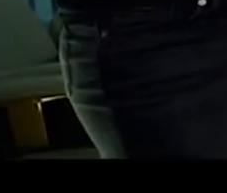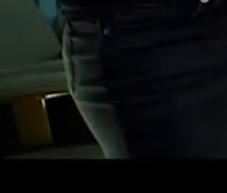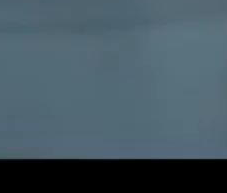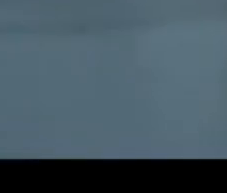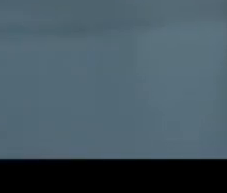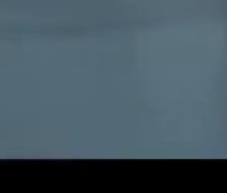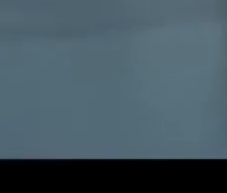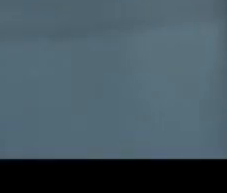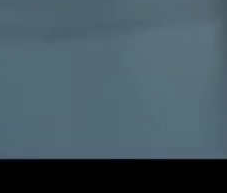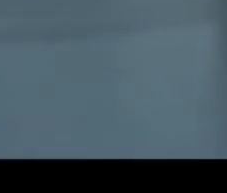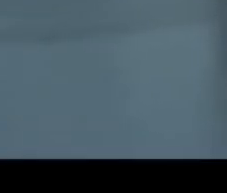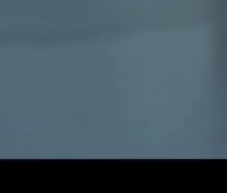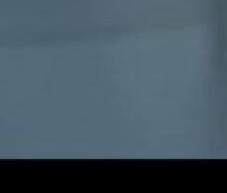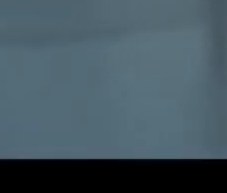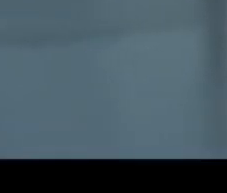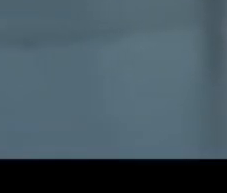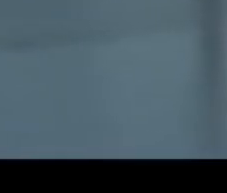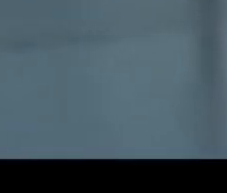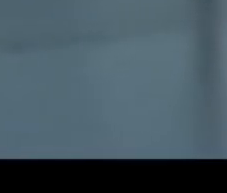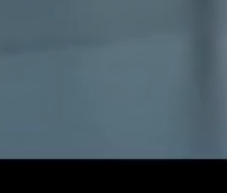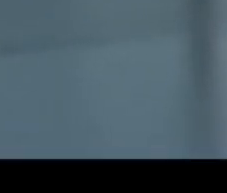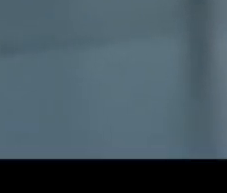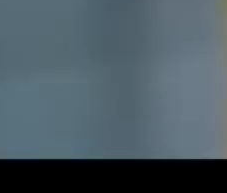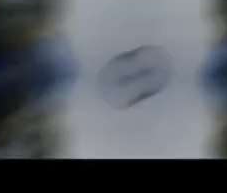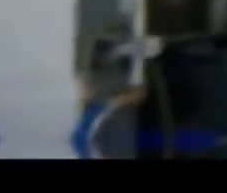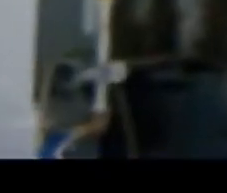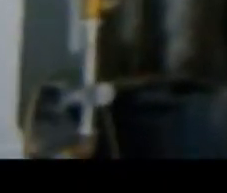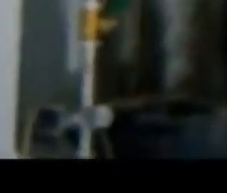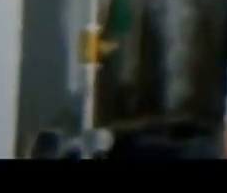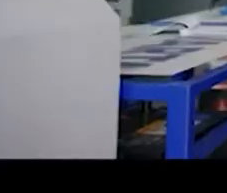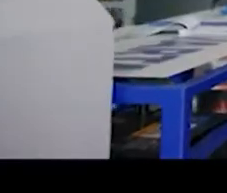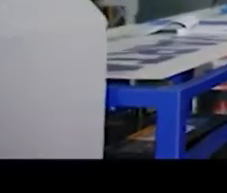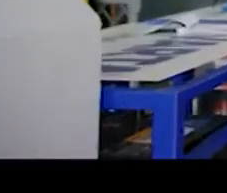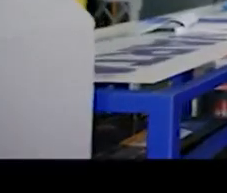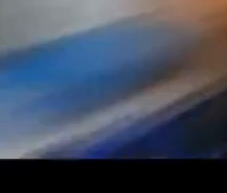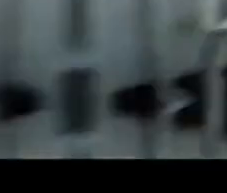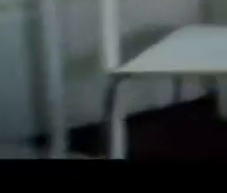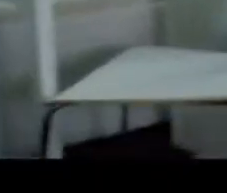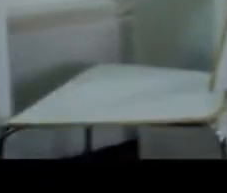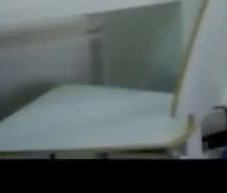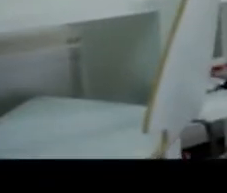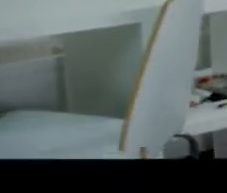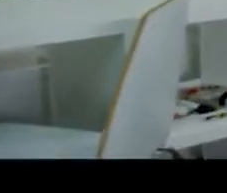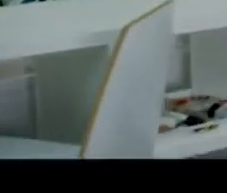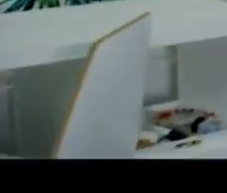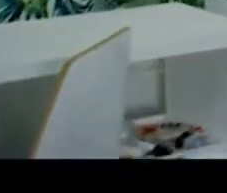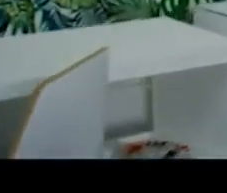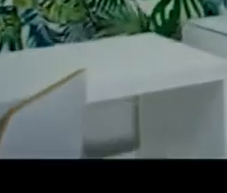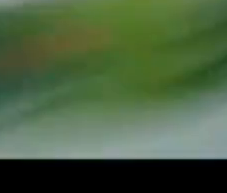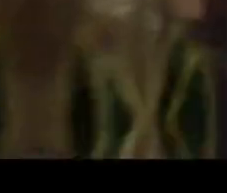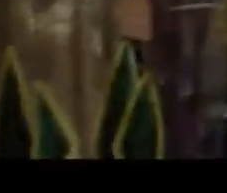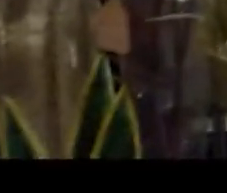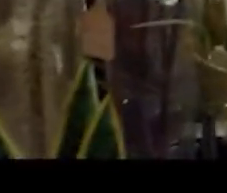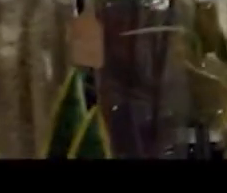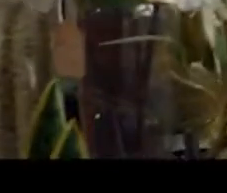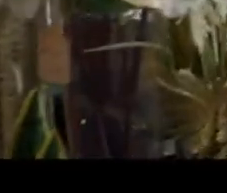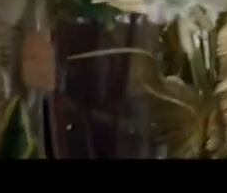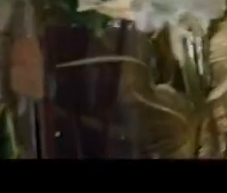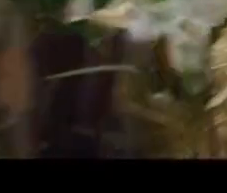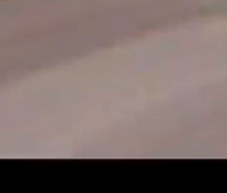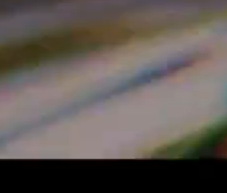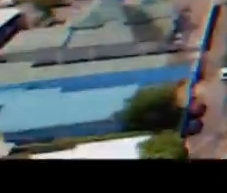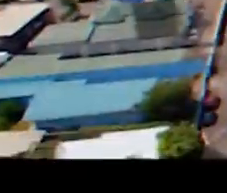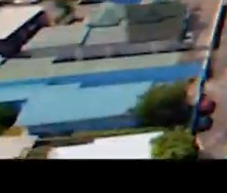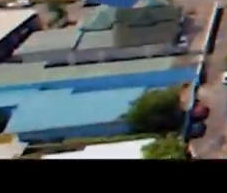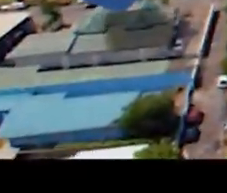with. It's as easy as scan, pay, done. Yes, I accept Ncash. I accept Ncash. I accept